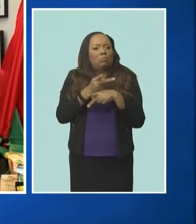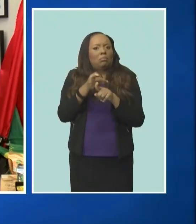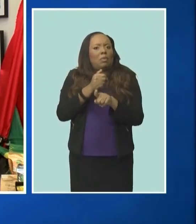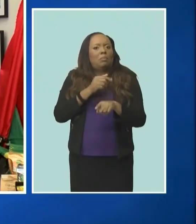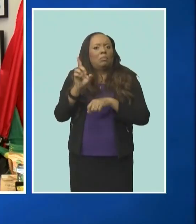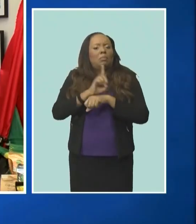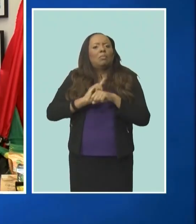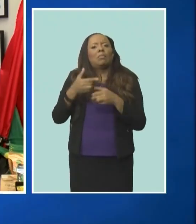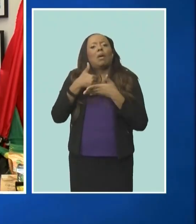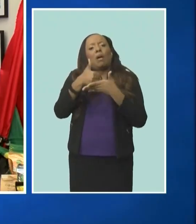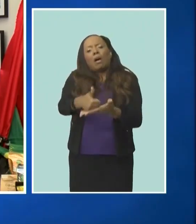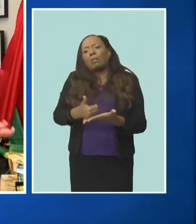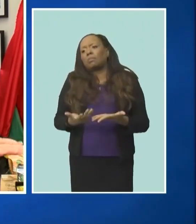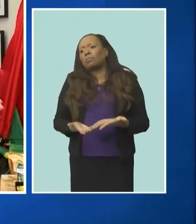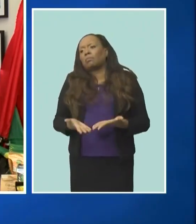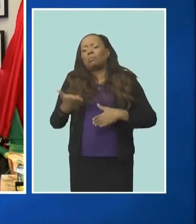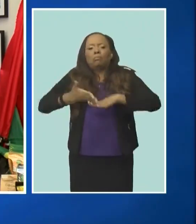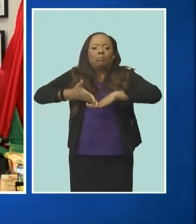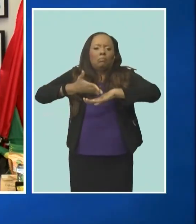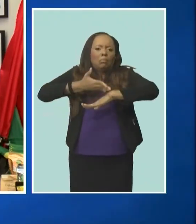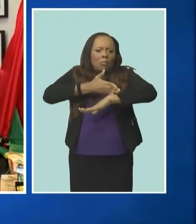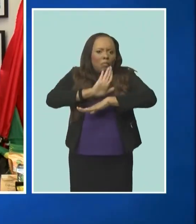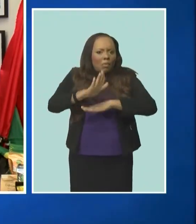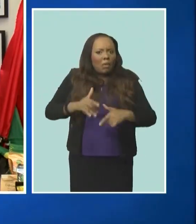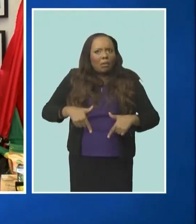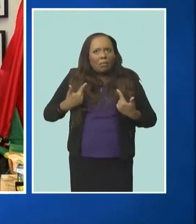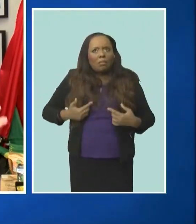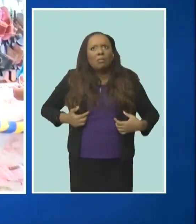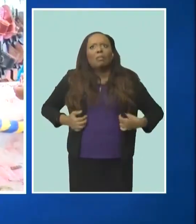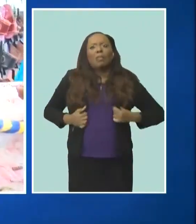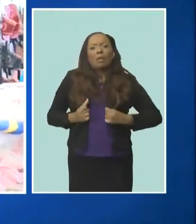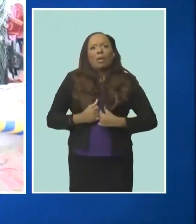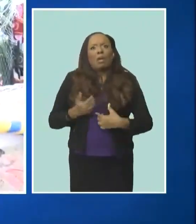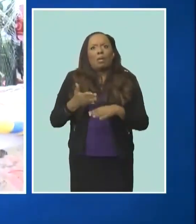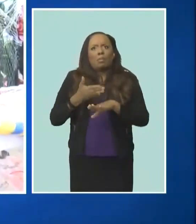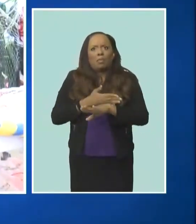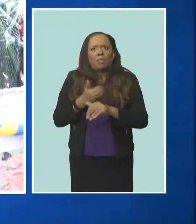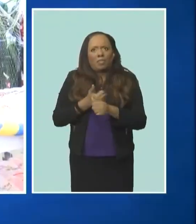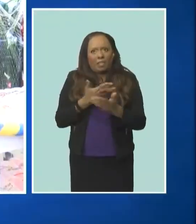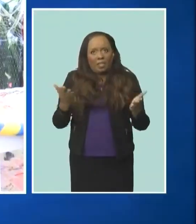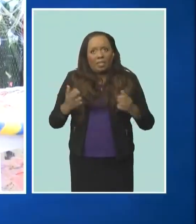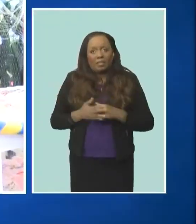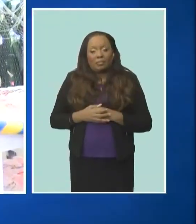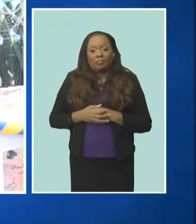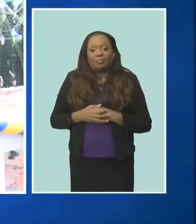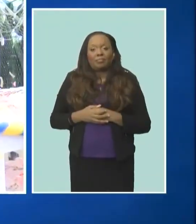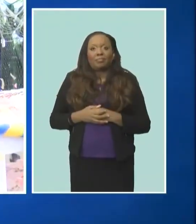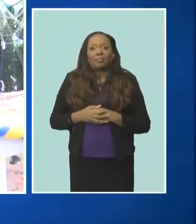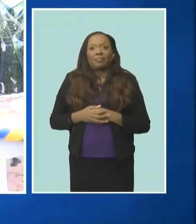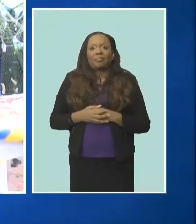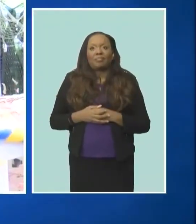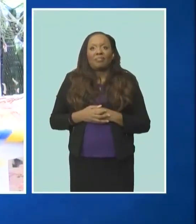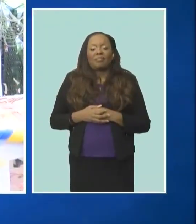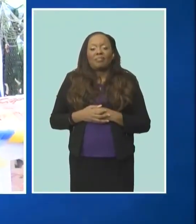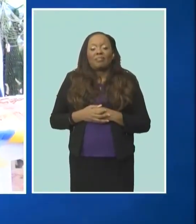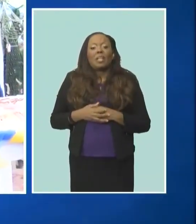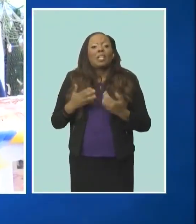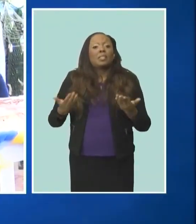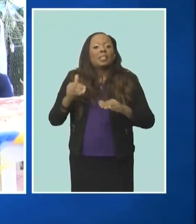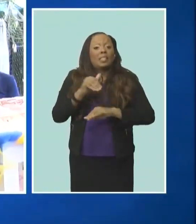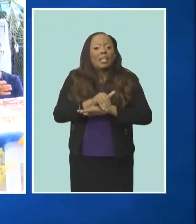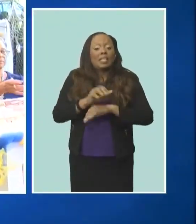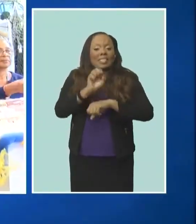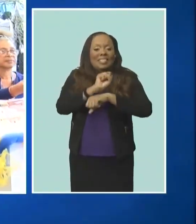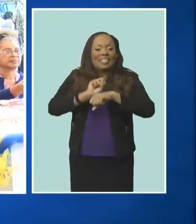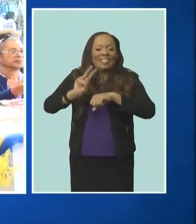Dominica that can help you improve your life and your everything. With tonight being St. Vincent's Country Night, native Maxine